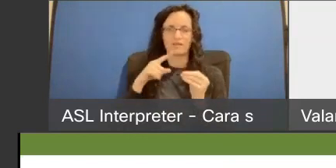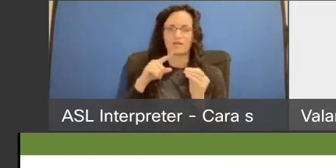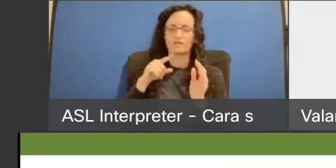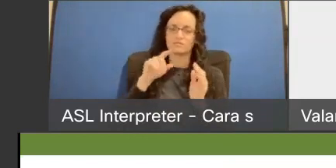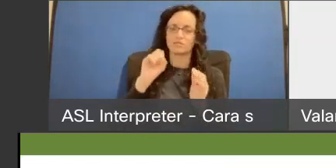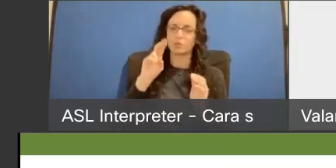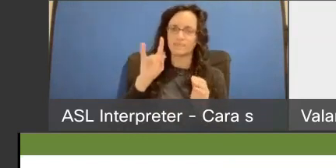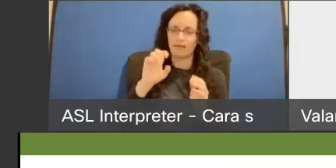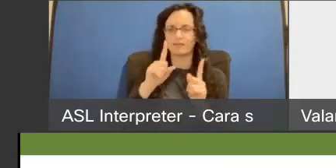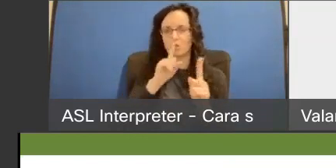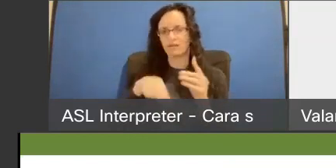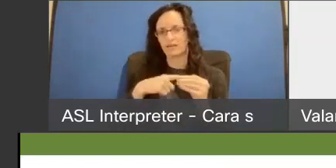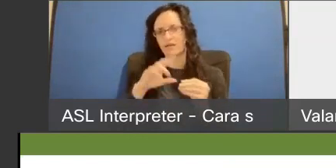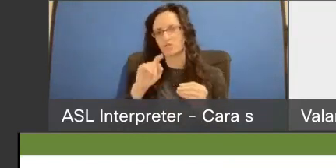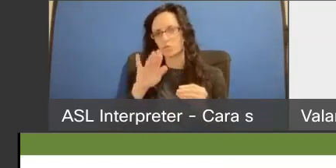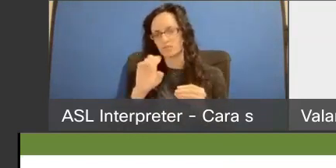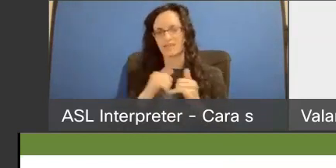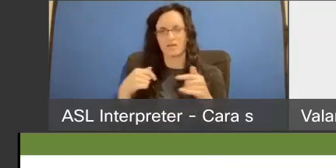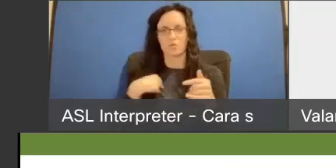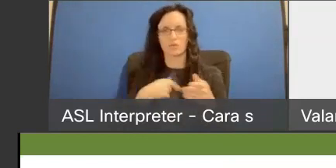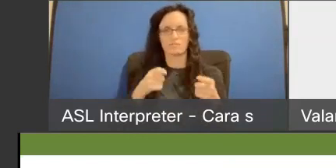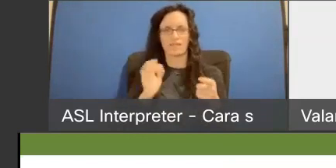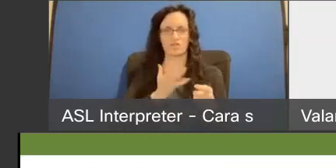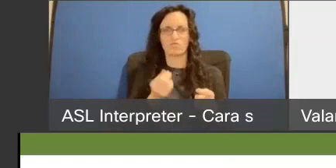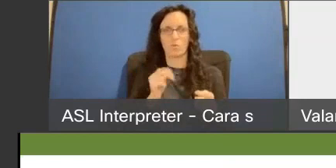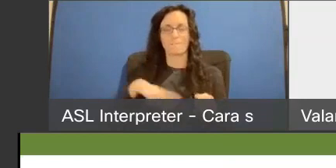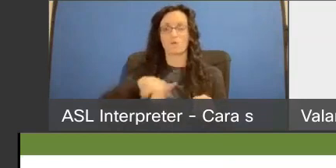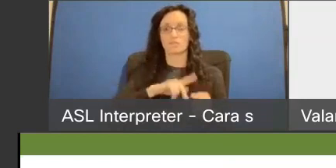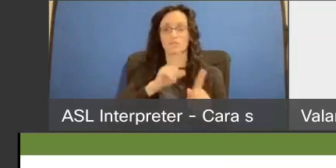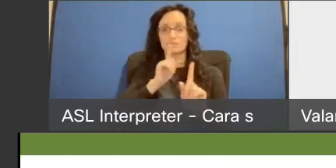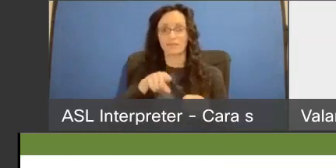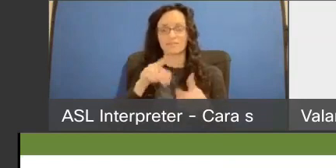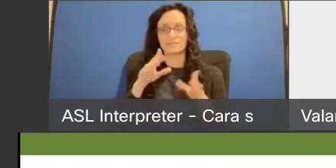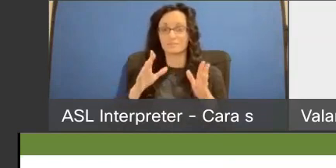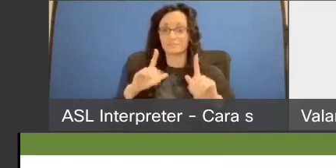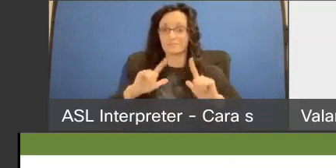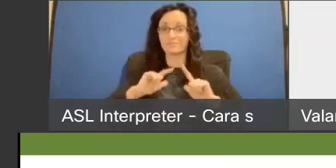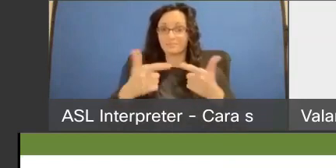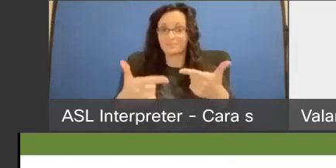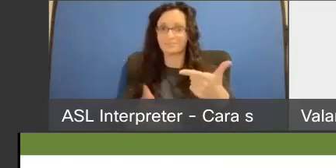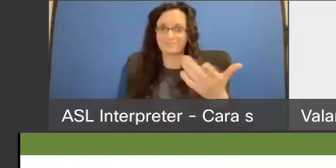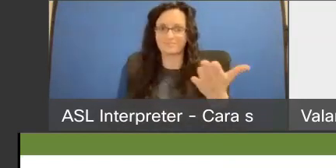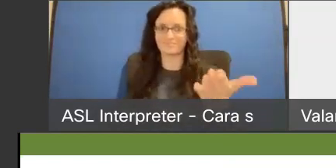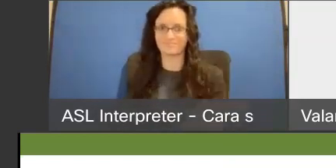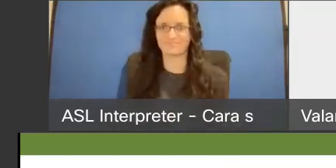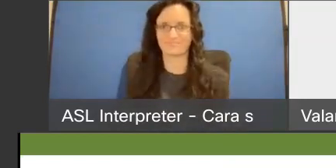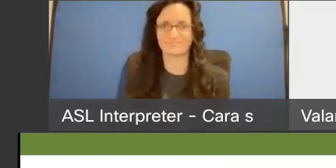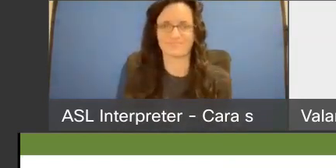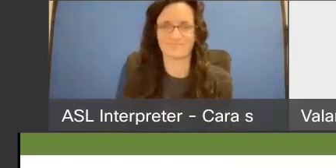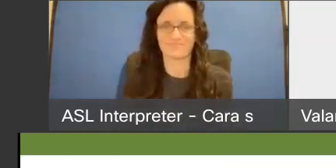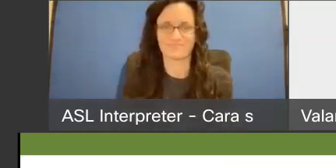suicide. How do we manage our response when it comes up? There's Ella Wilson